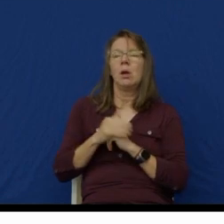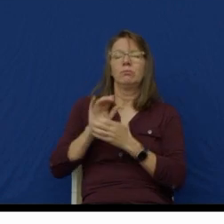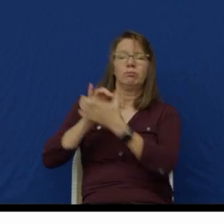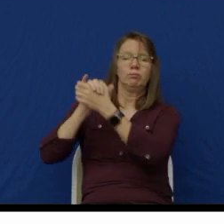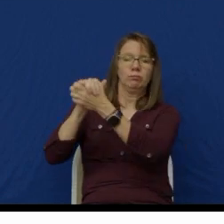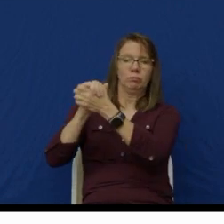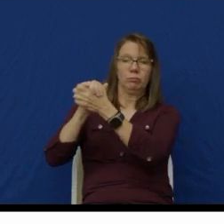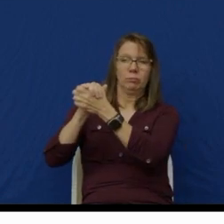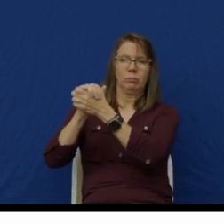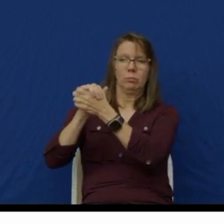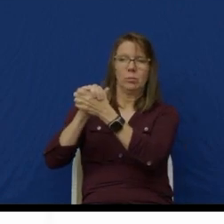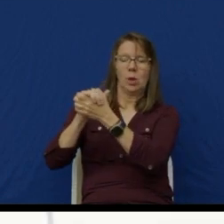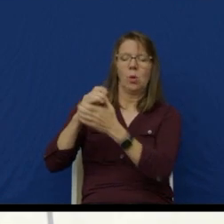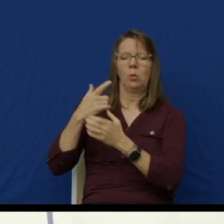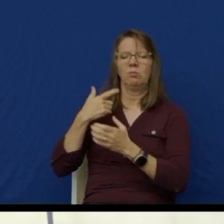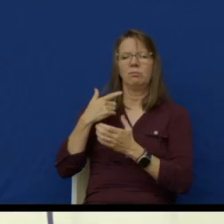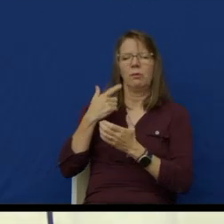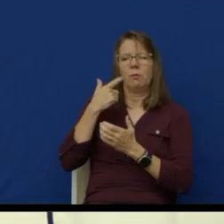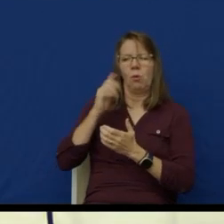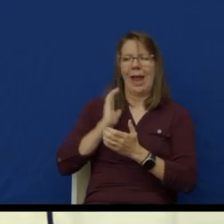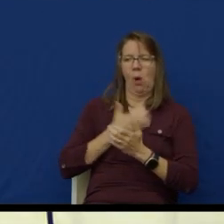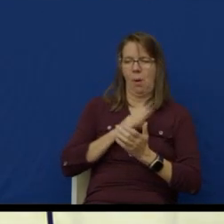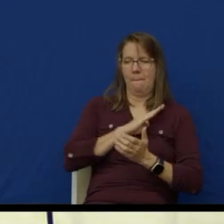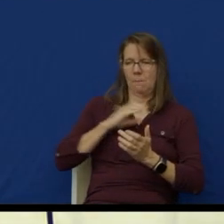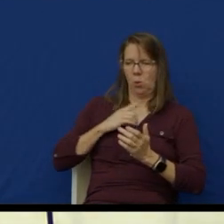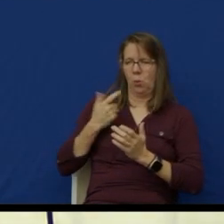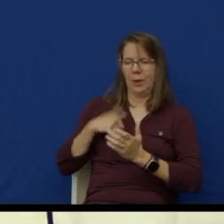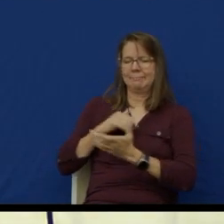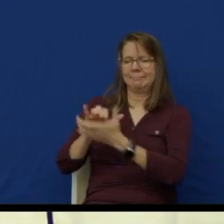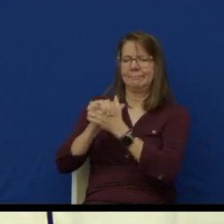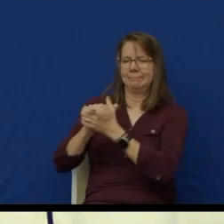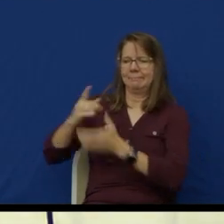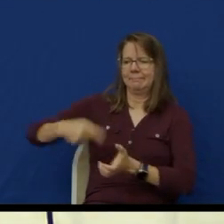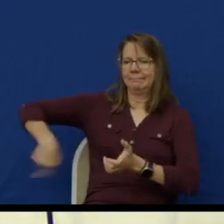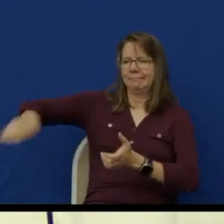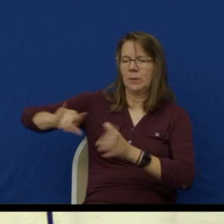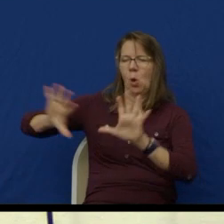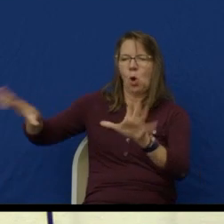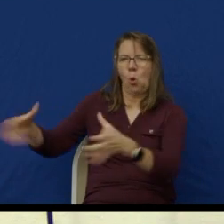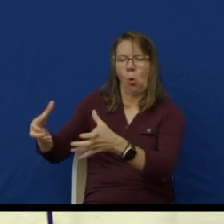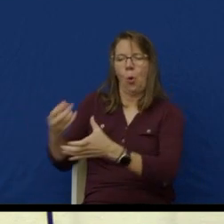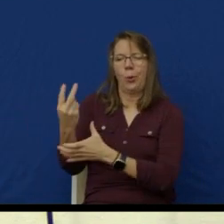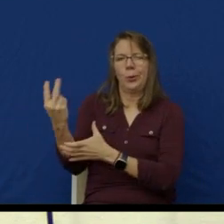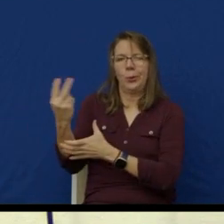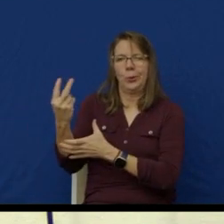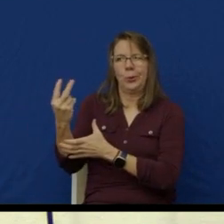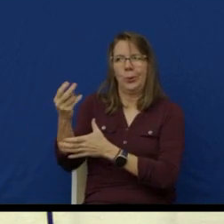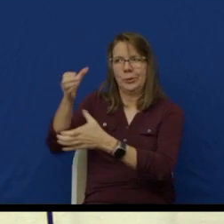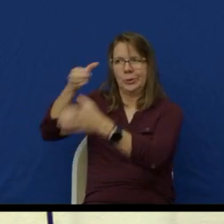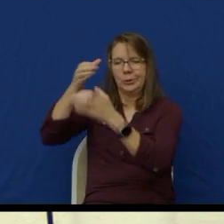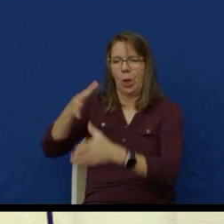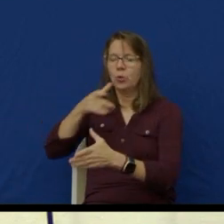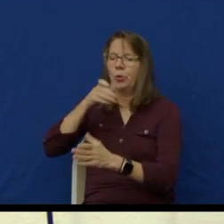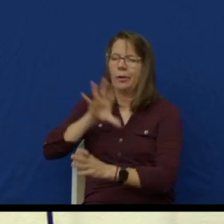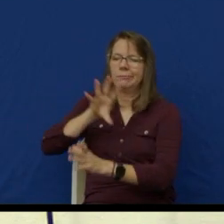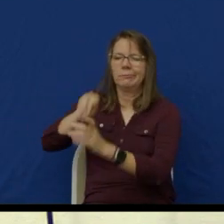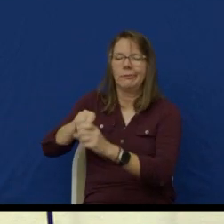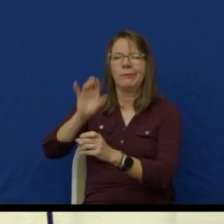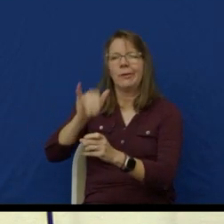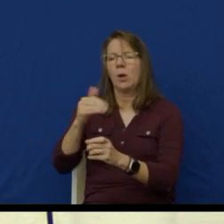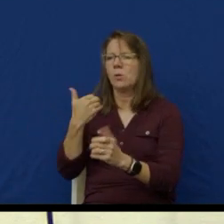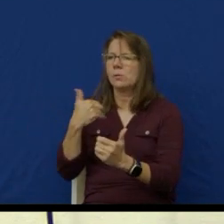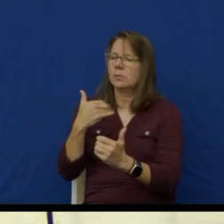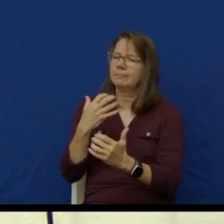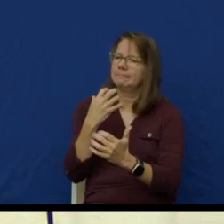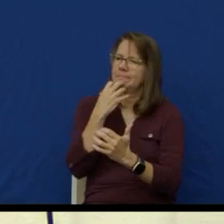congratulations today on behalf of the board to Cohort 2 scholars, and thank all the scholars for taking the time to participate in this very worthwhile